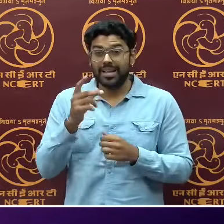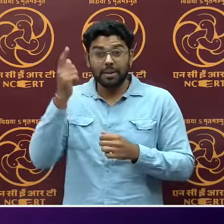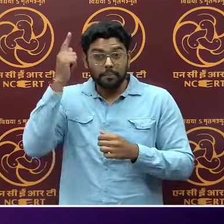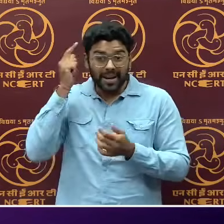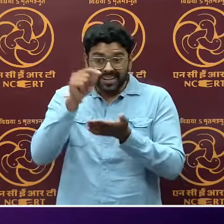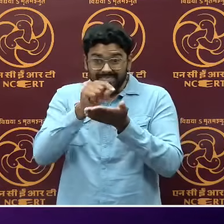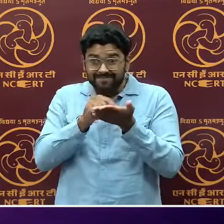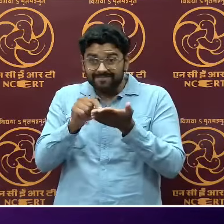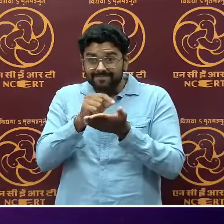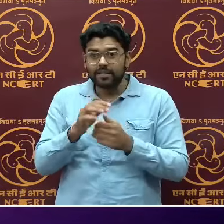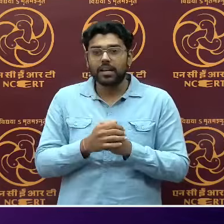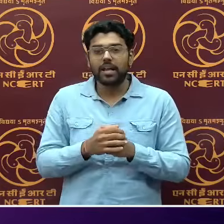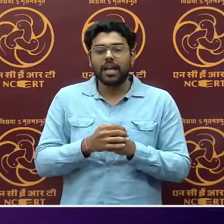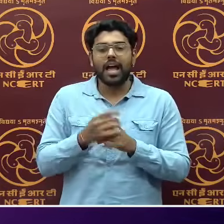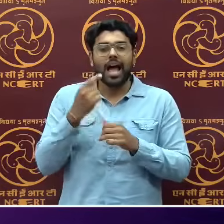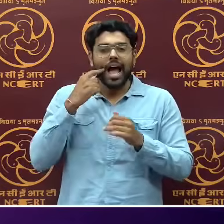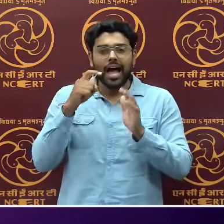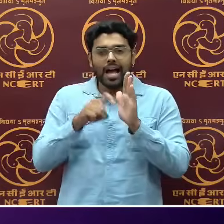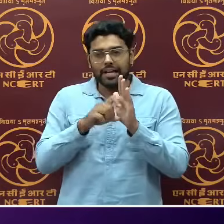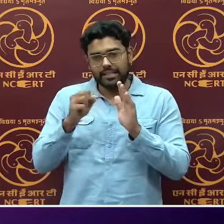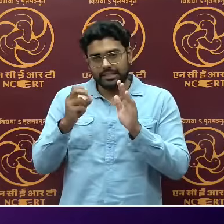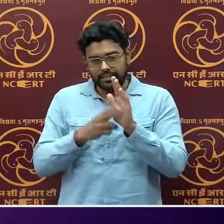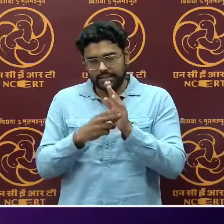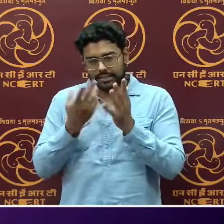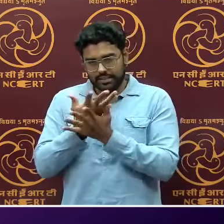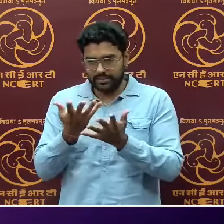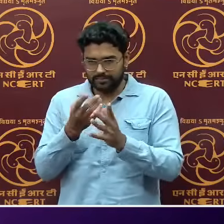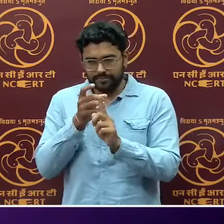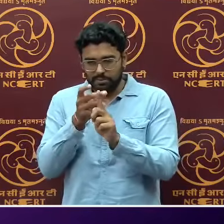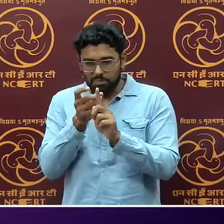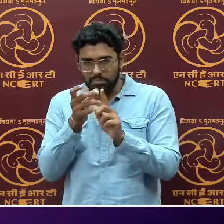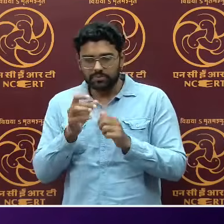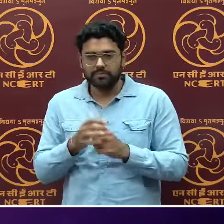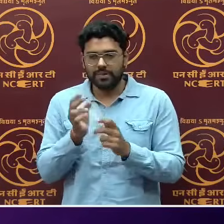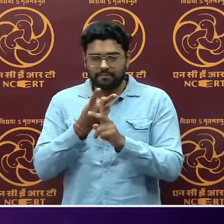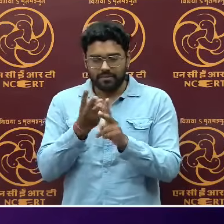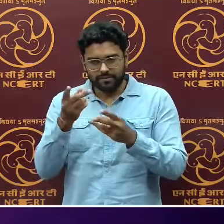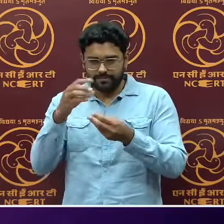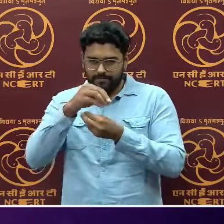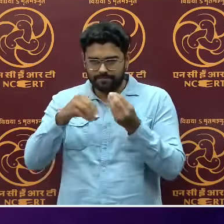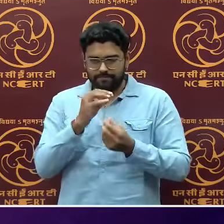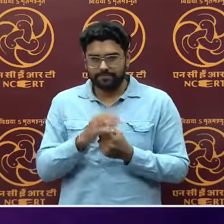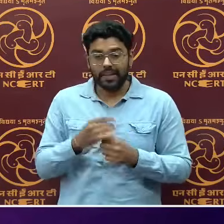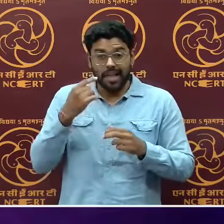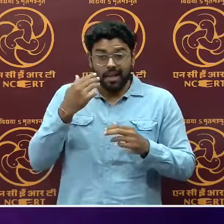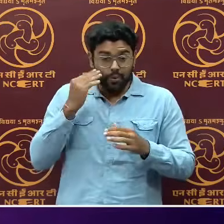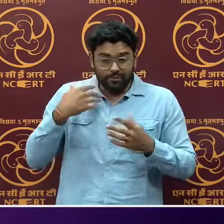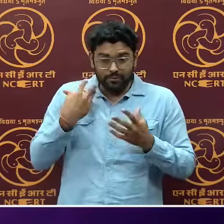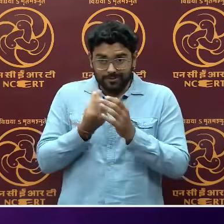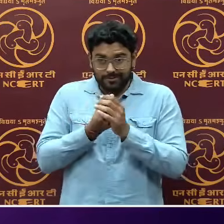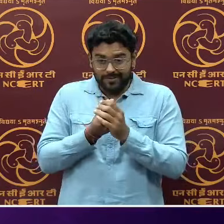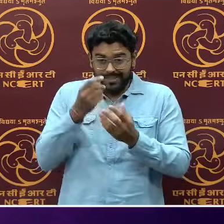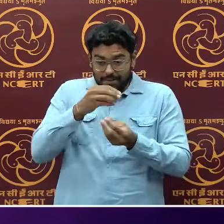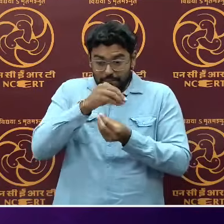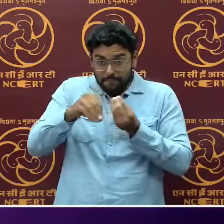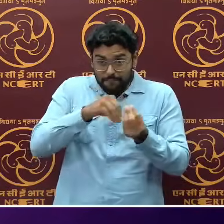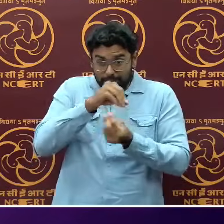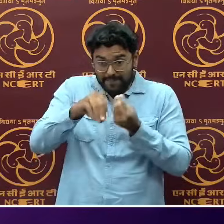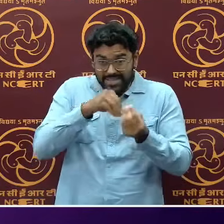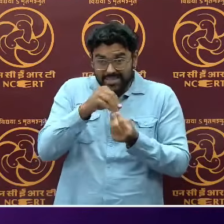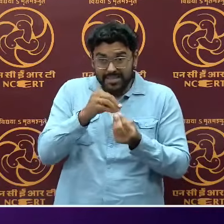to you, they are iron particles, right? Now just now we have seen that when we are preparing the mixture,